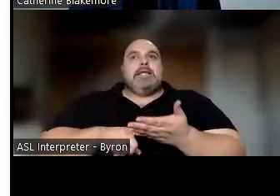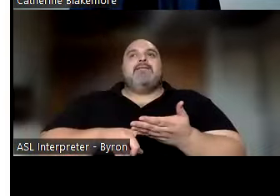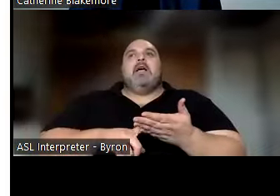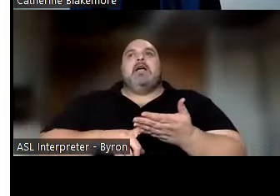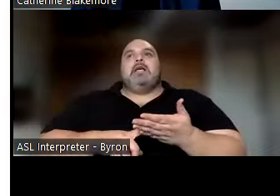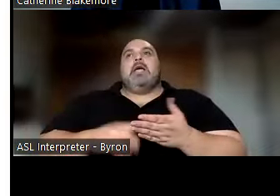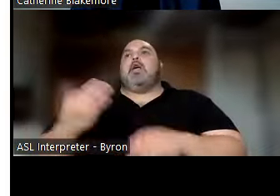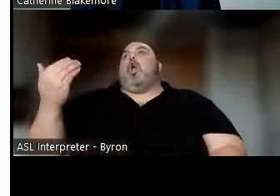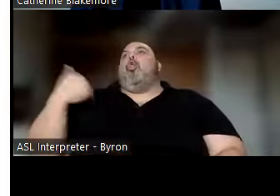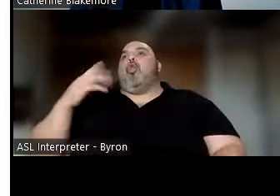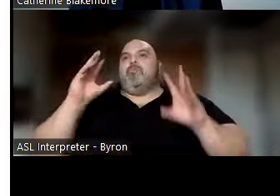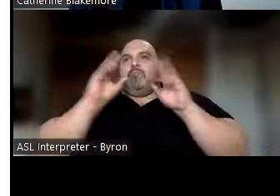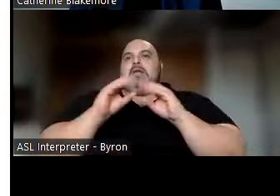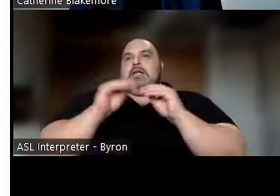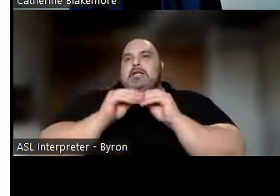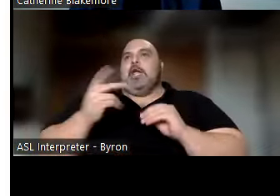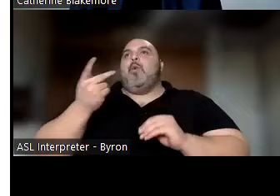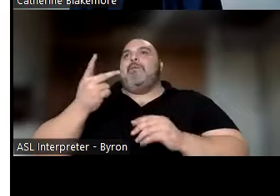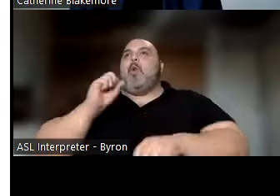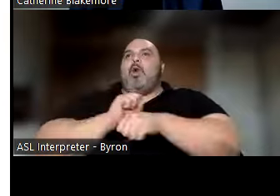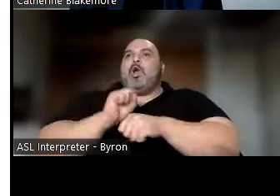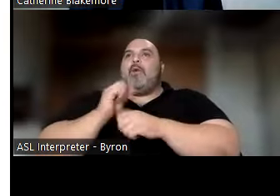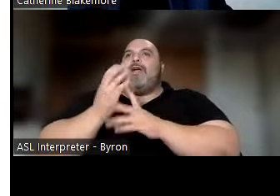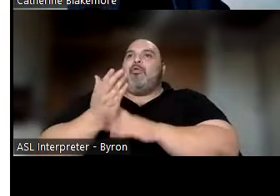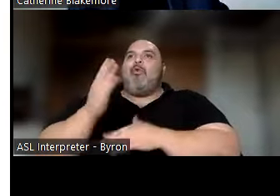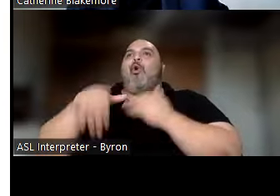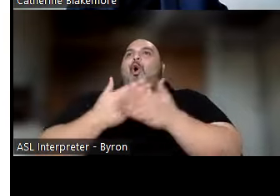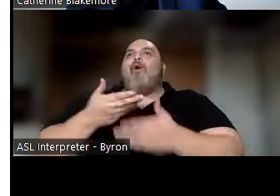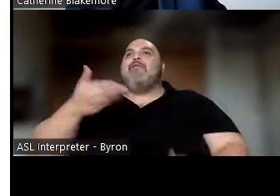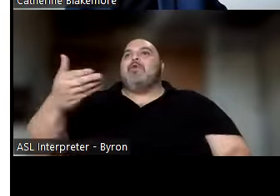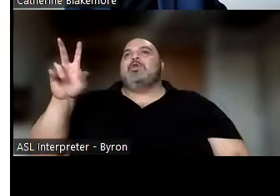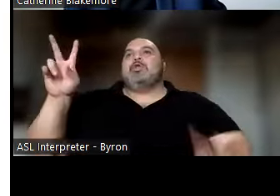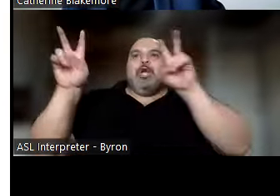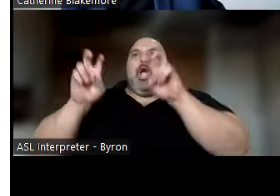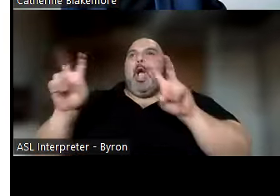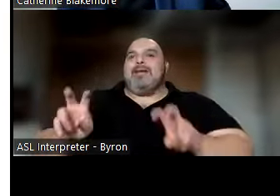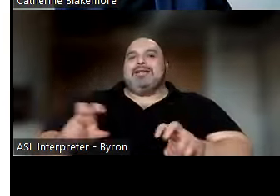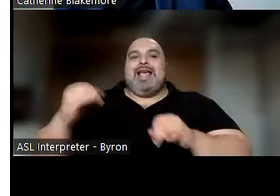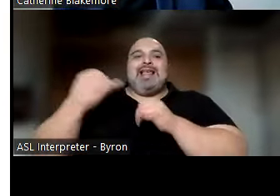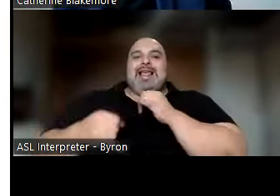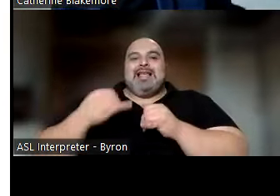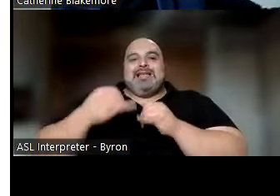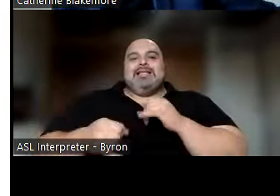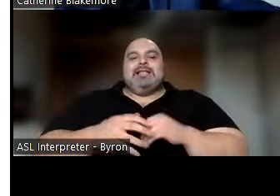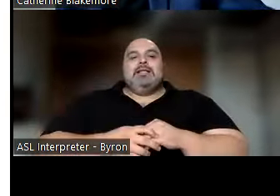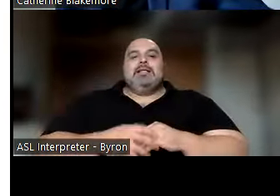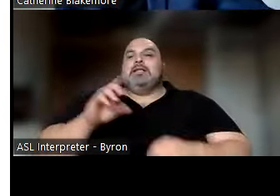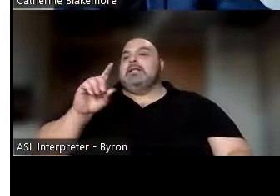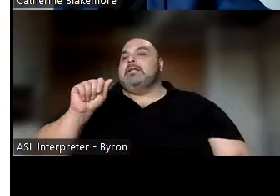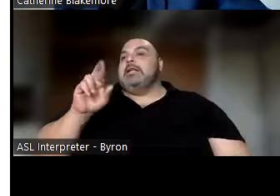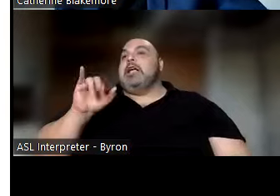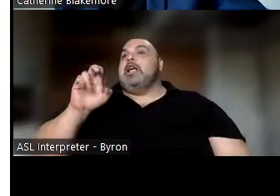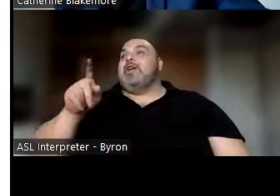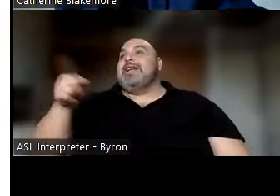at prior meetings. And we've been working our way through all of those topics. And then last is Derek, in